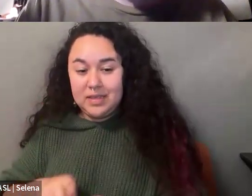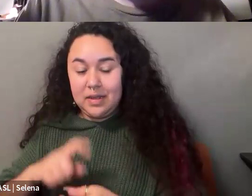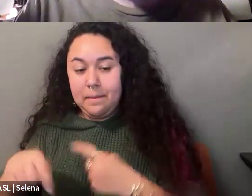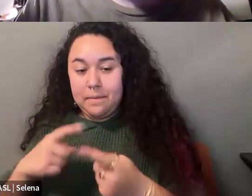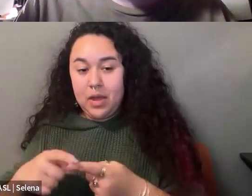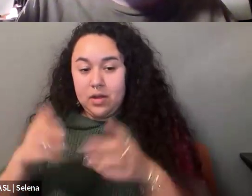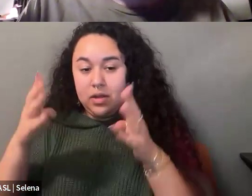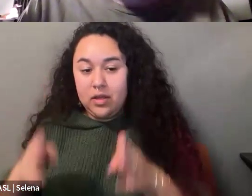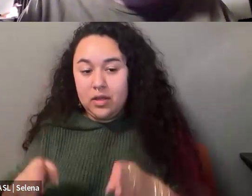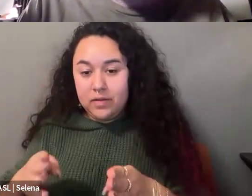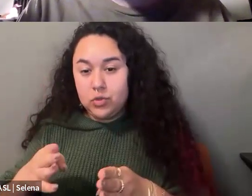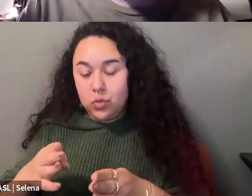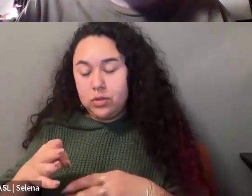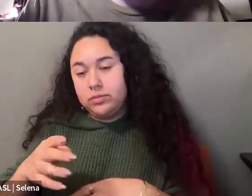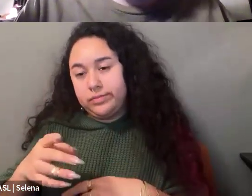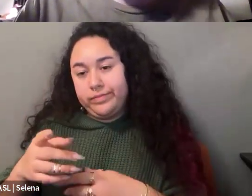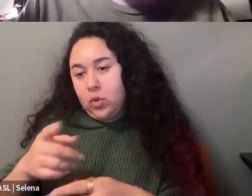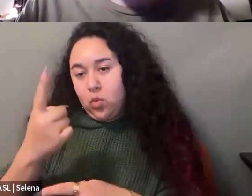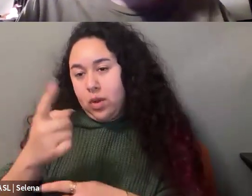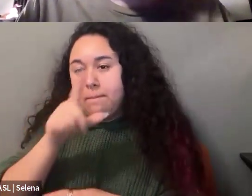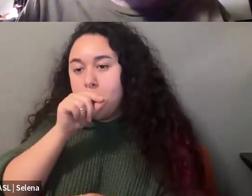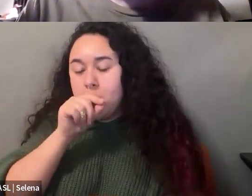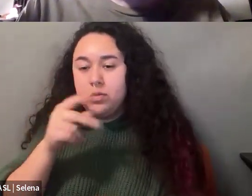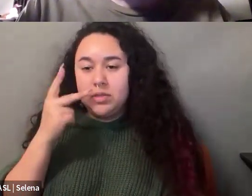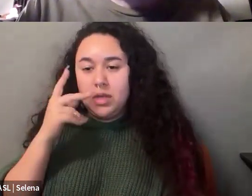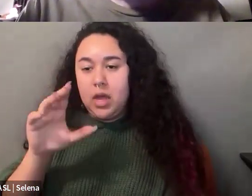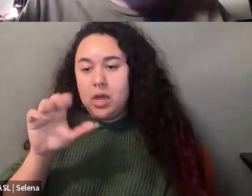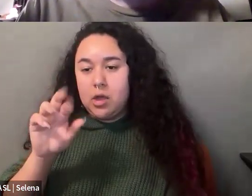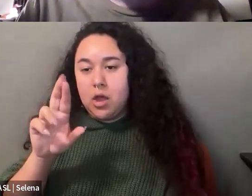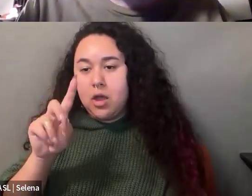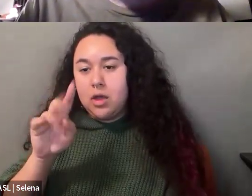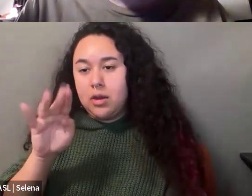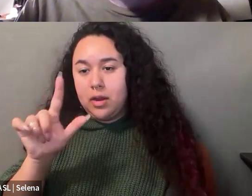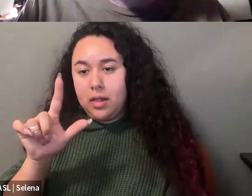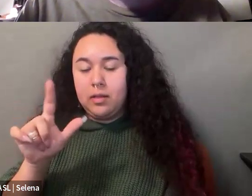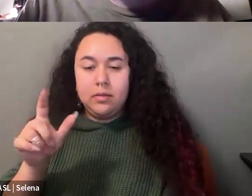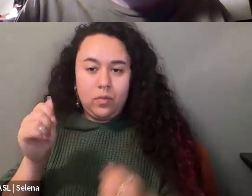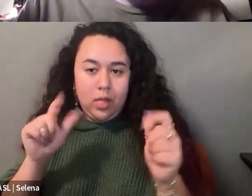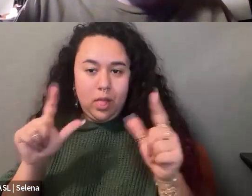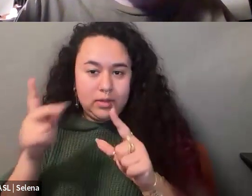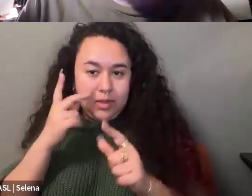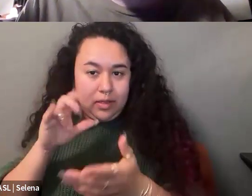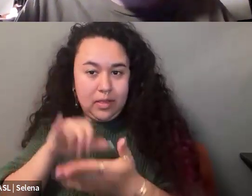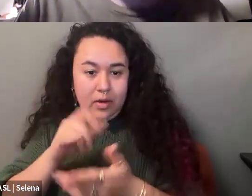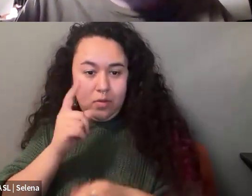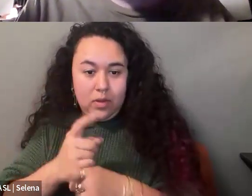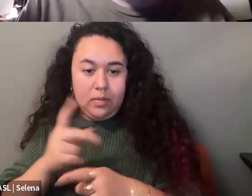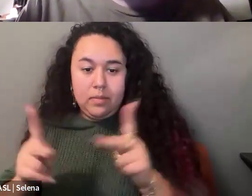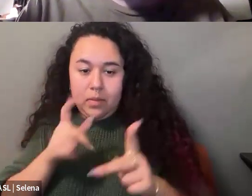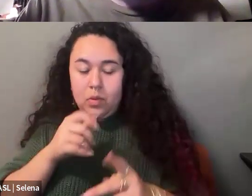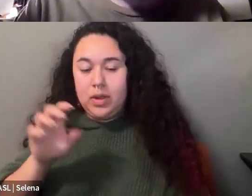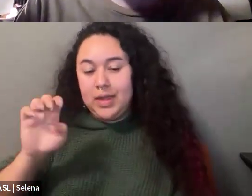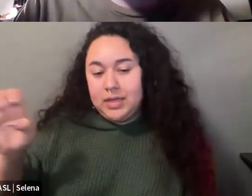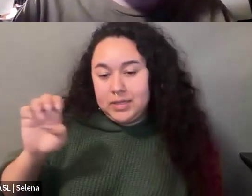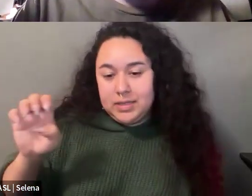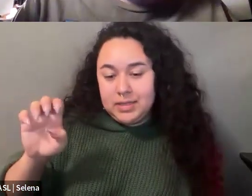about an individual bird, like let's say a cardinal, which I mean we've all seen, probably thousands of cardinals, right? At least those of us in the